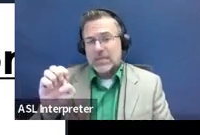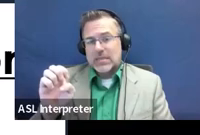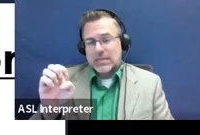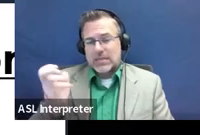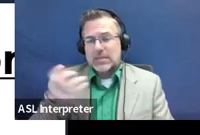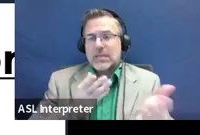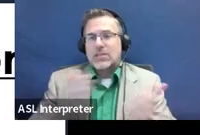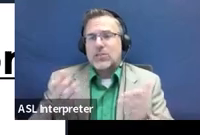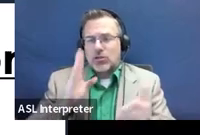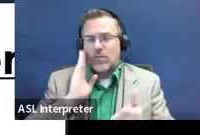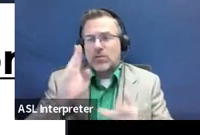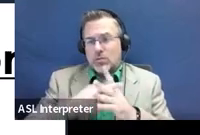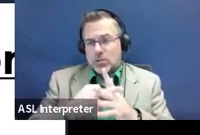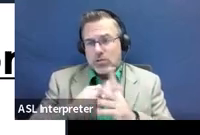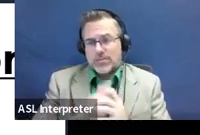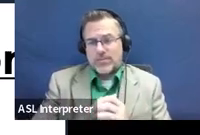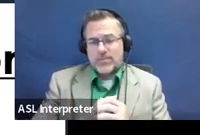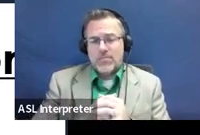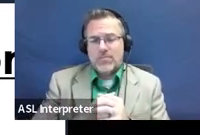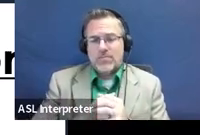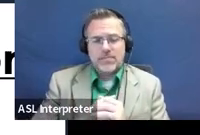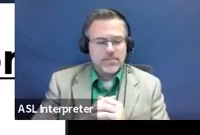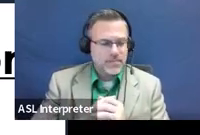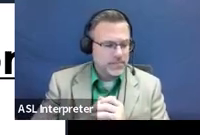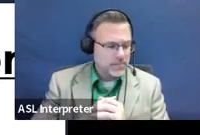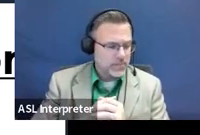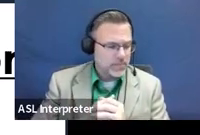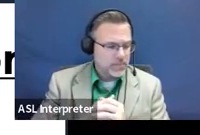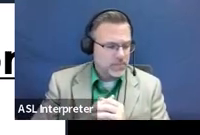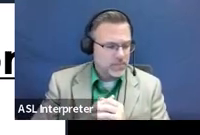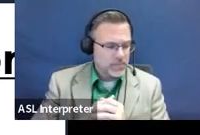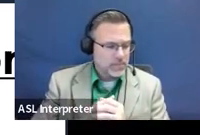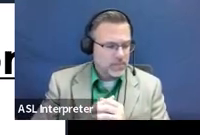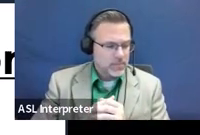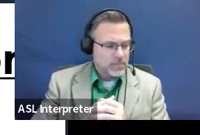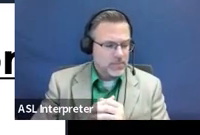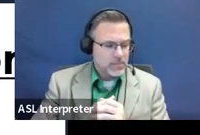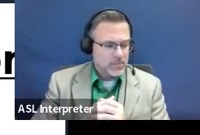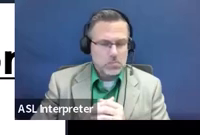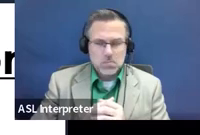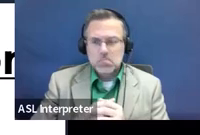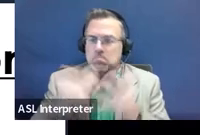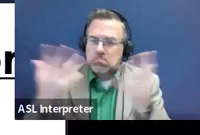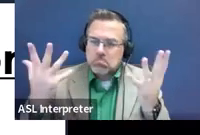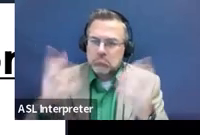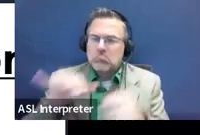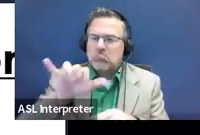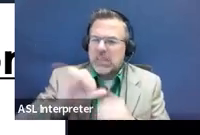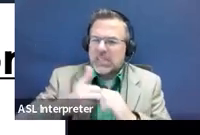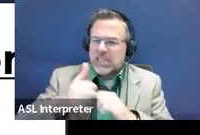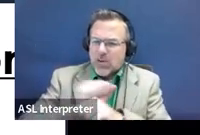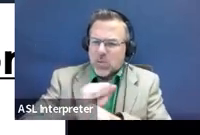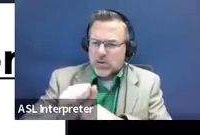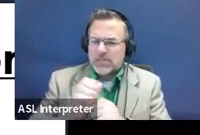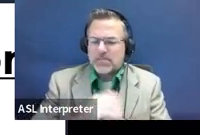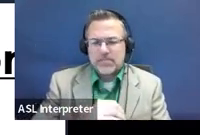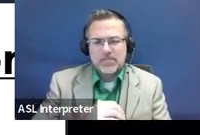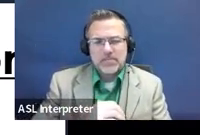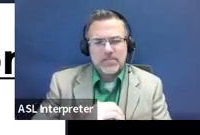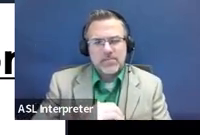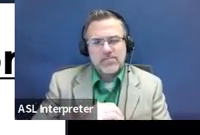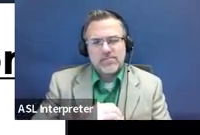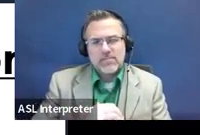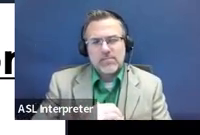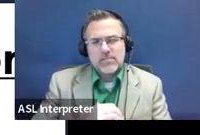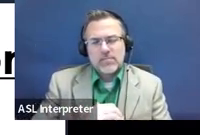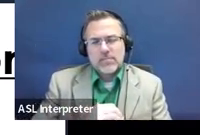services are going to begin. And so that's how this works. Oh, I meant to undo these, but that's okay. I'll